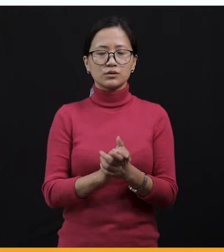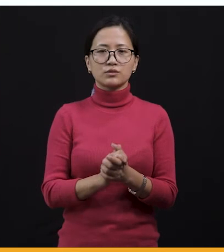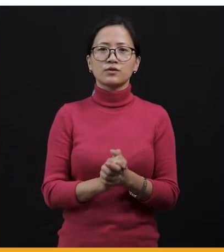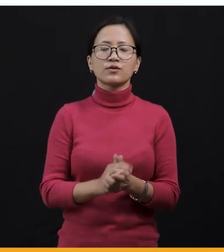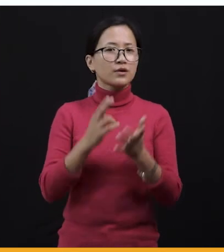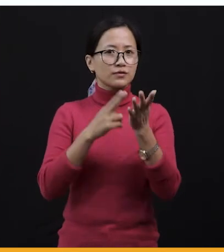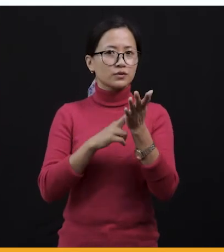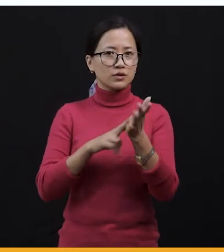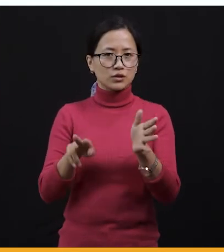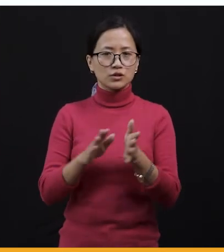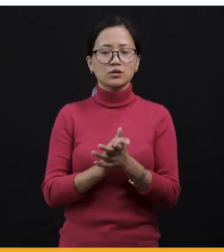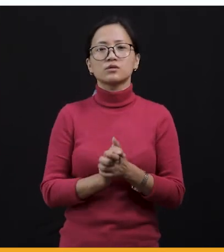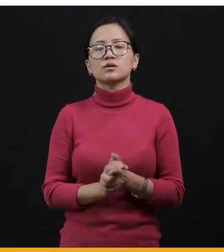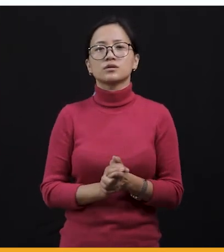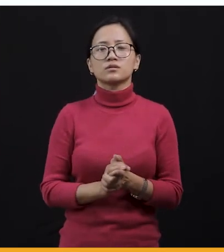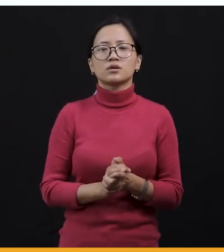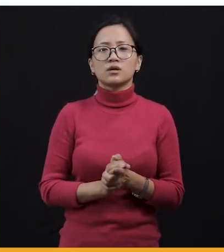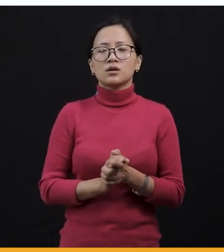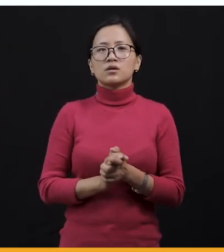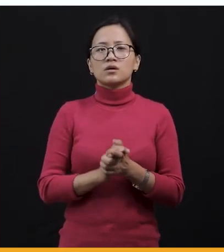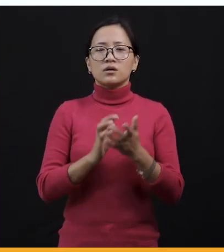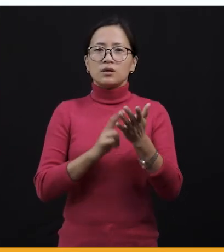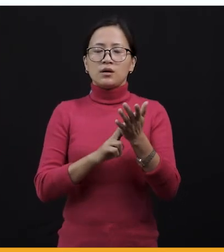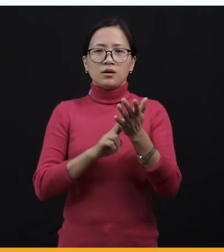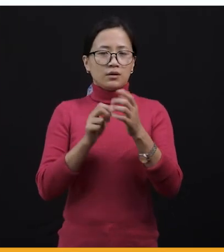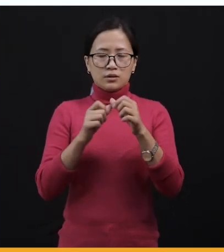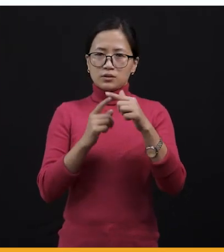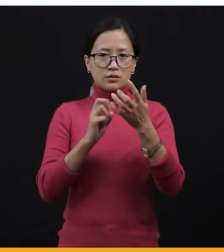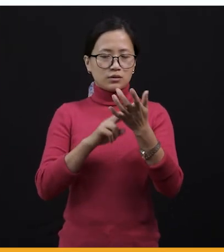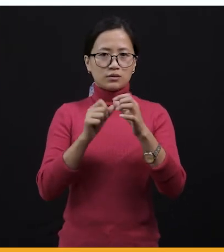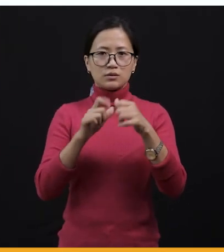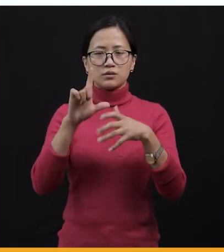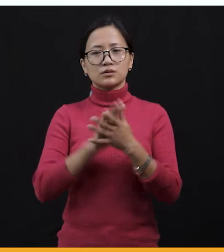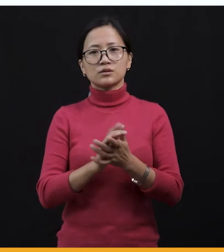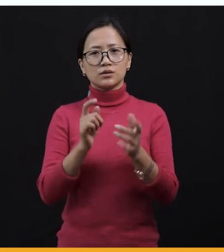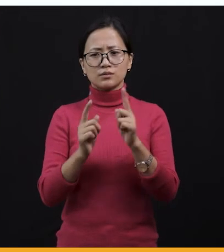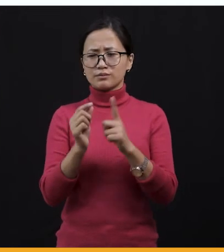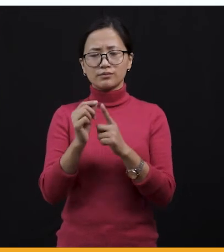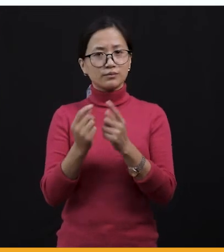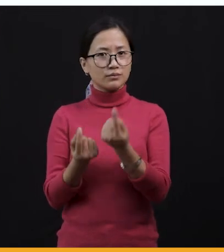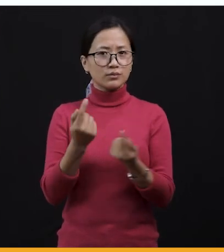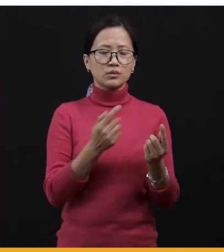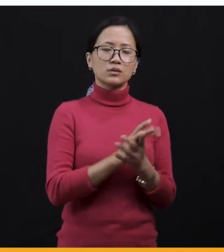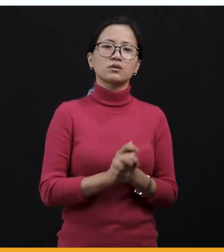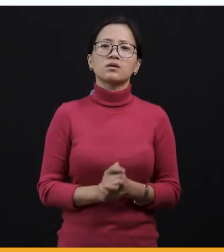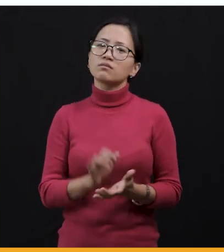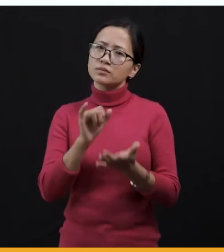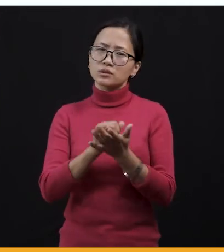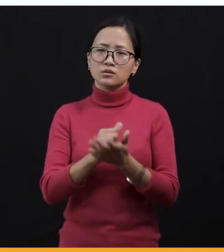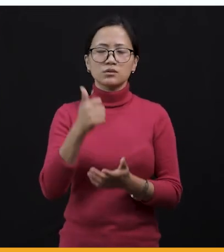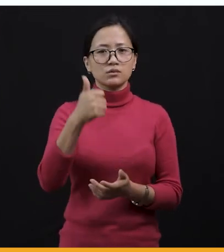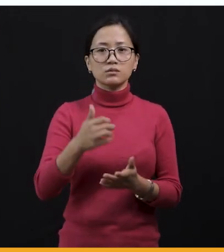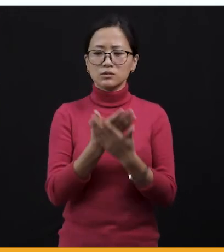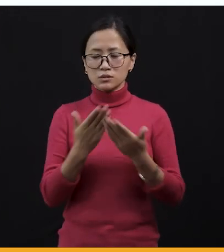biosphere reserve, and the wildlife sanctuaries are increasing. And that's a good thing for the flora